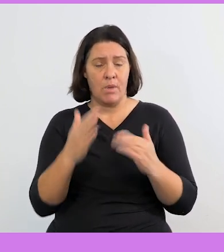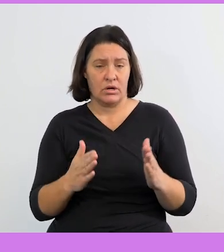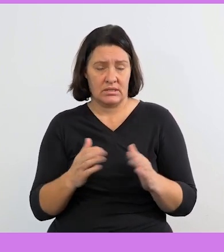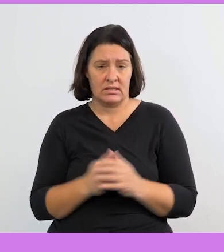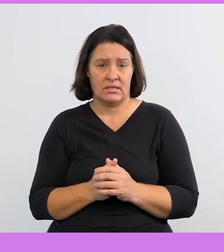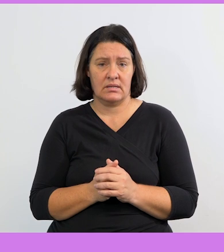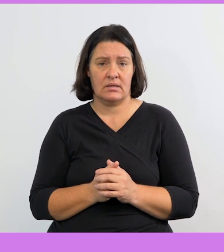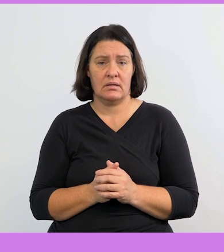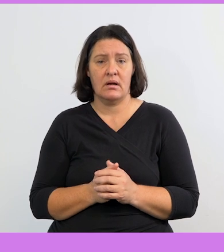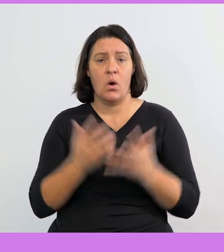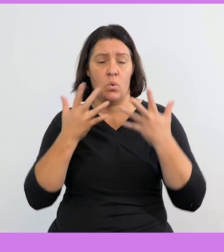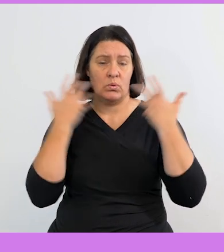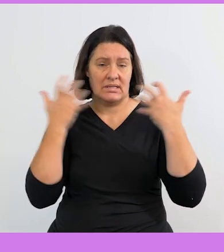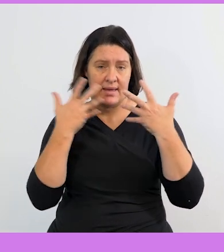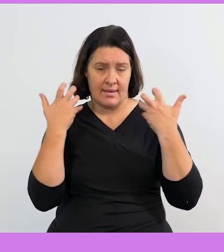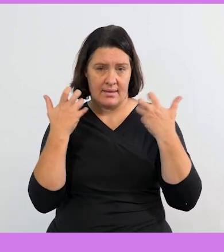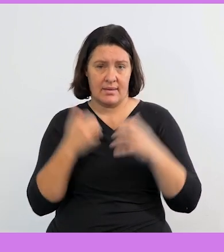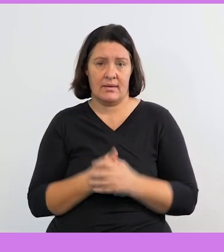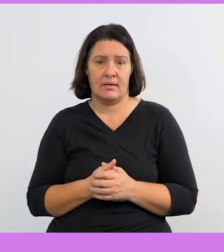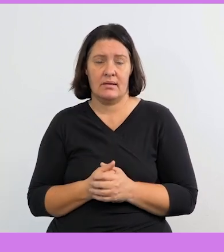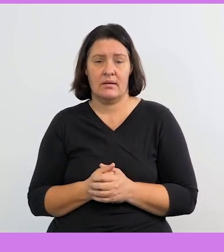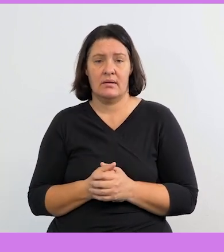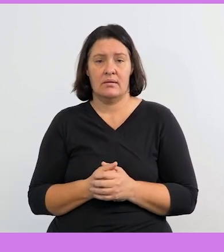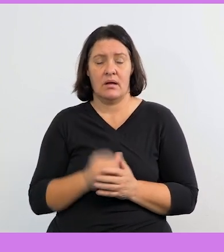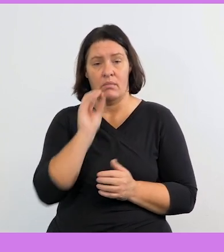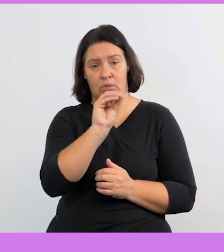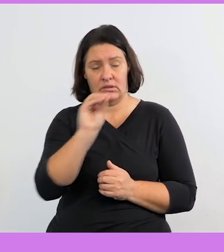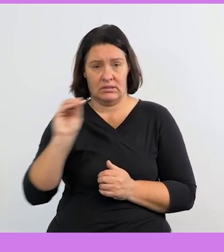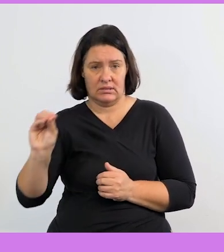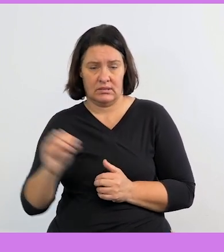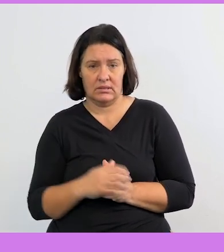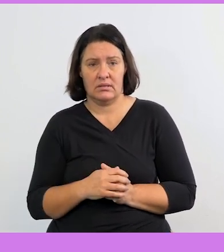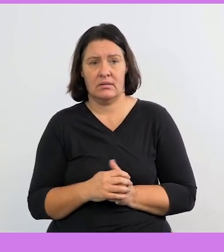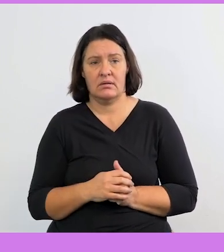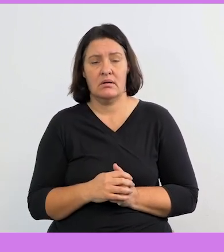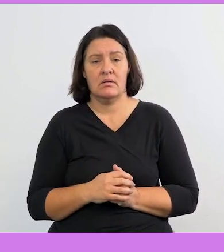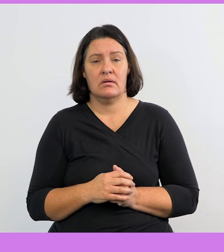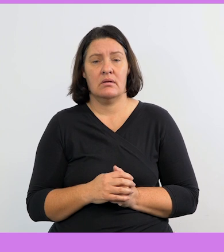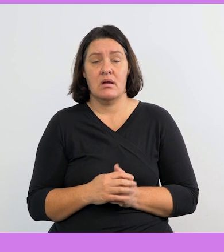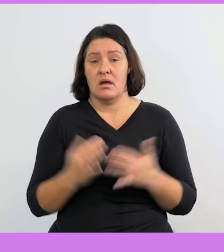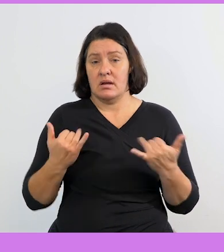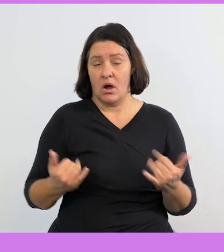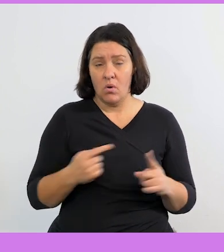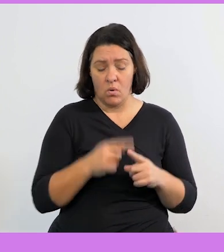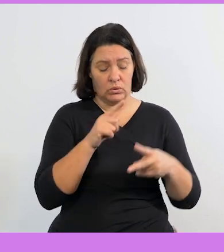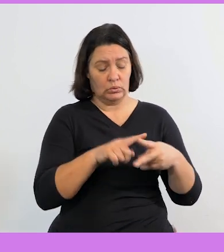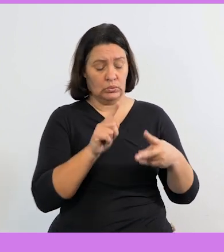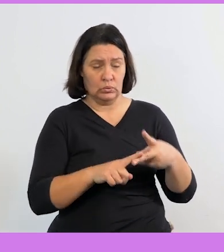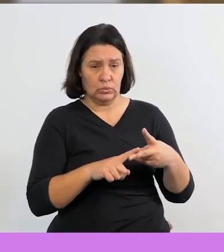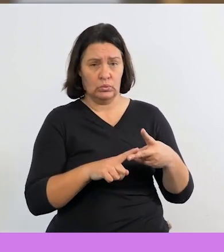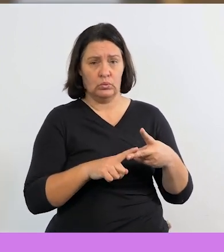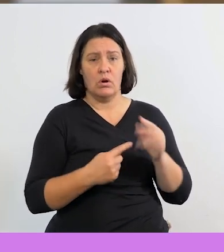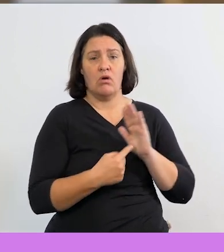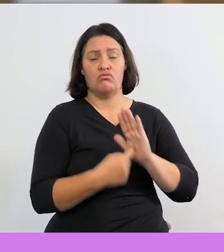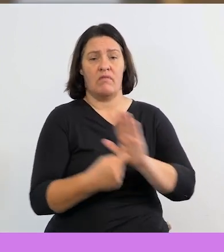box and whisker plot. Right, now these are the two